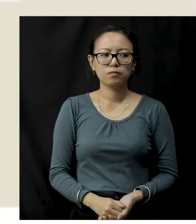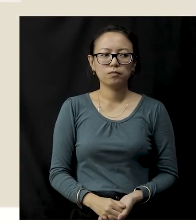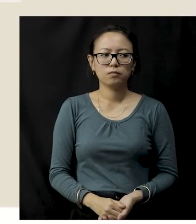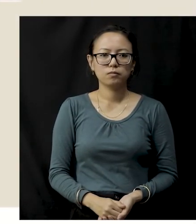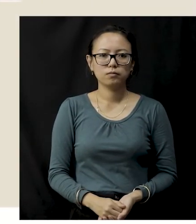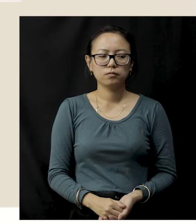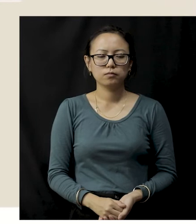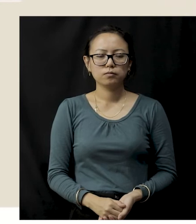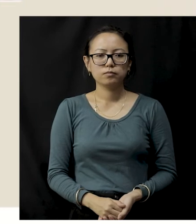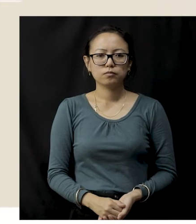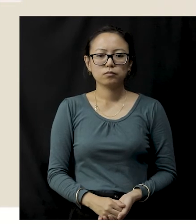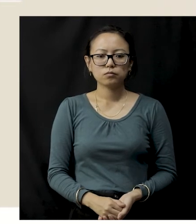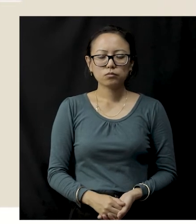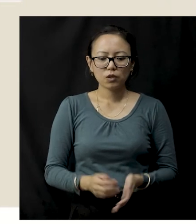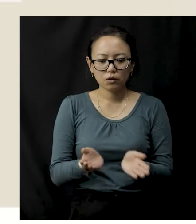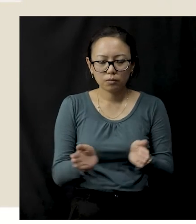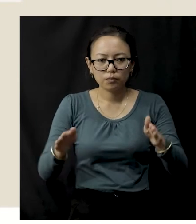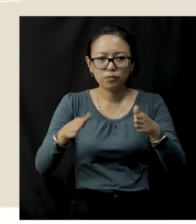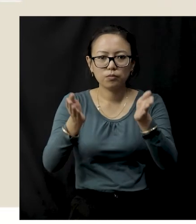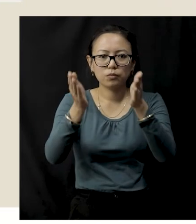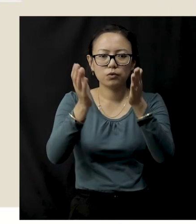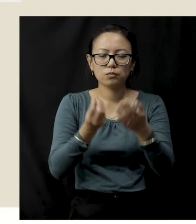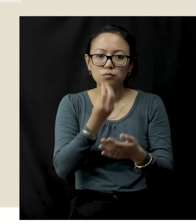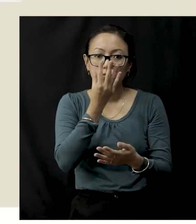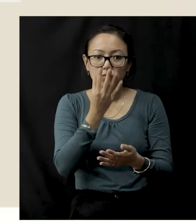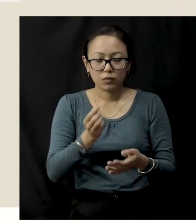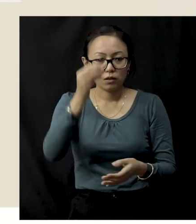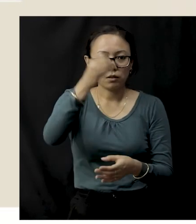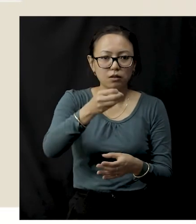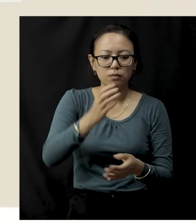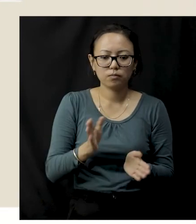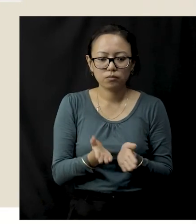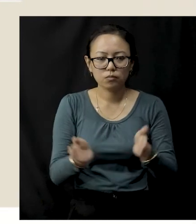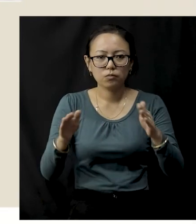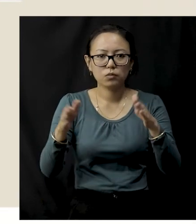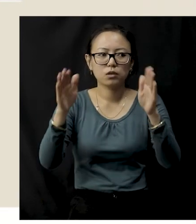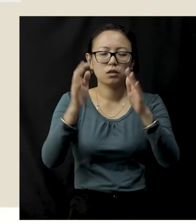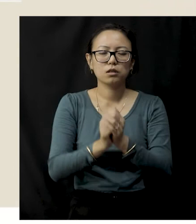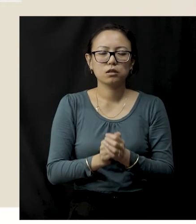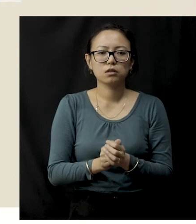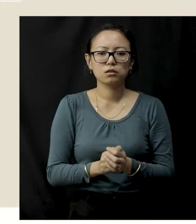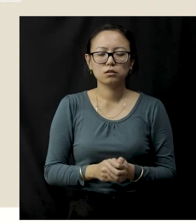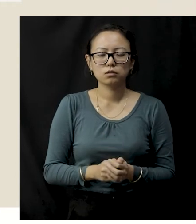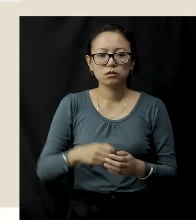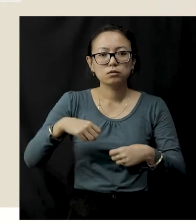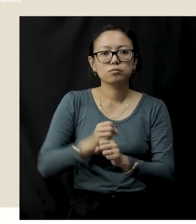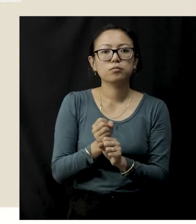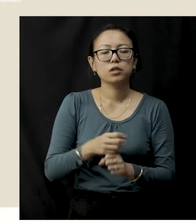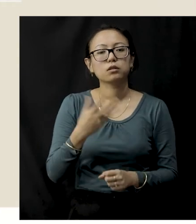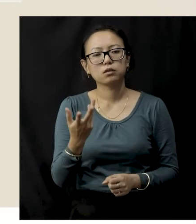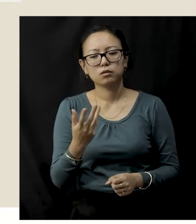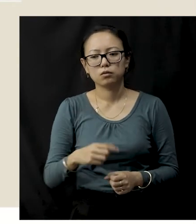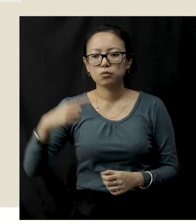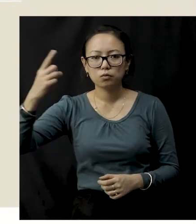And then I told you about making the pots, okay? The pots, the round pots especially, which we see around